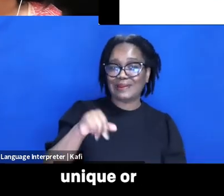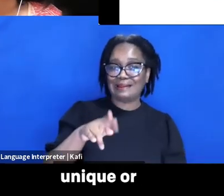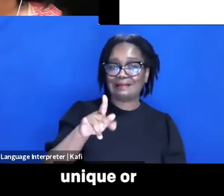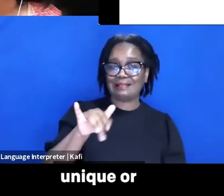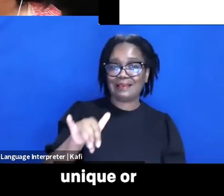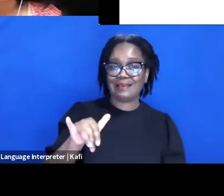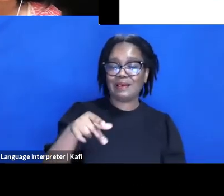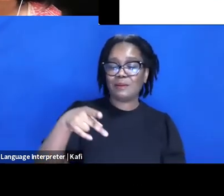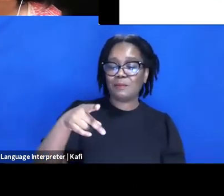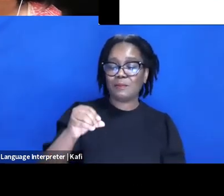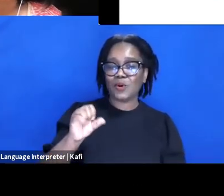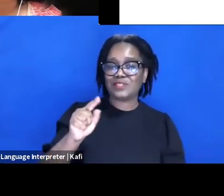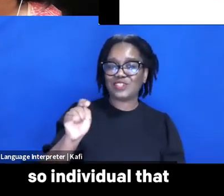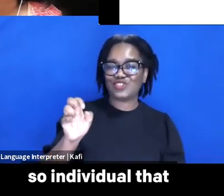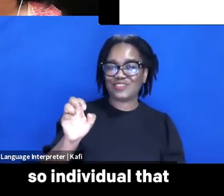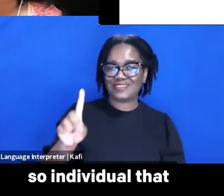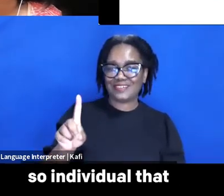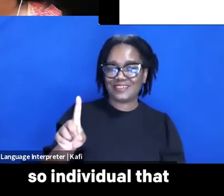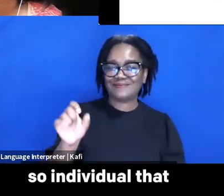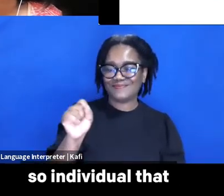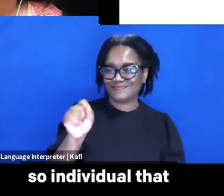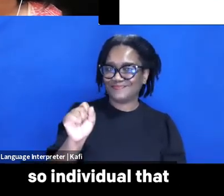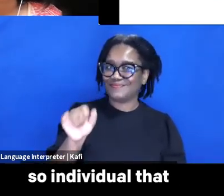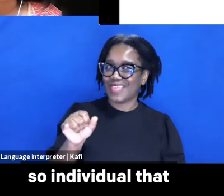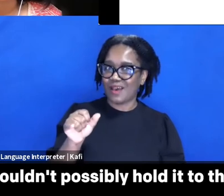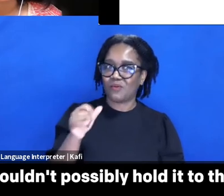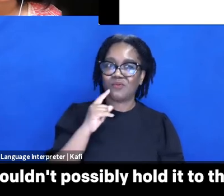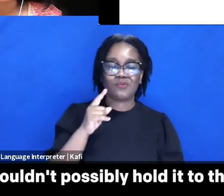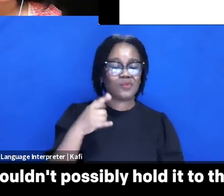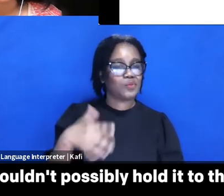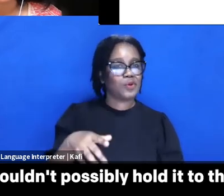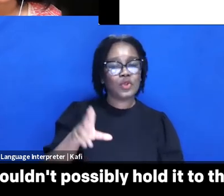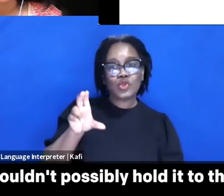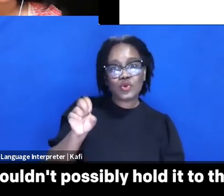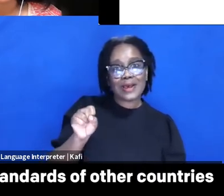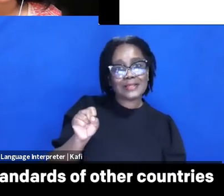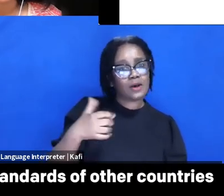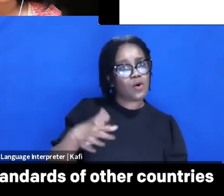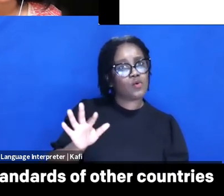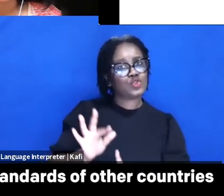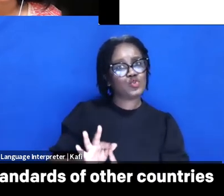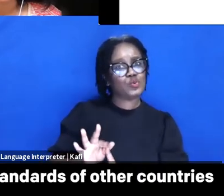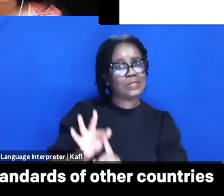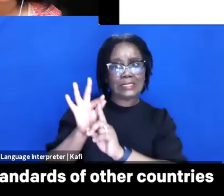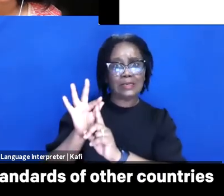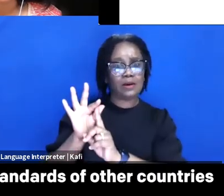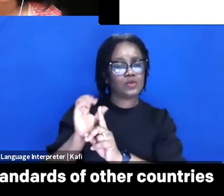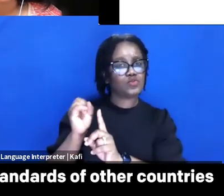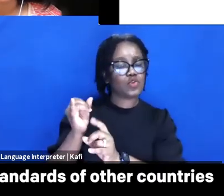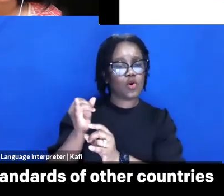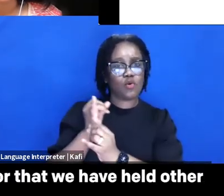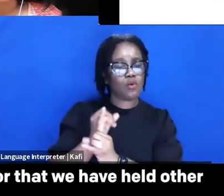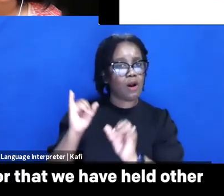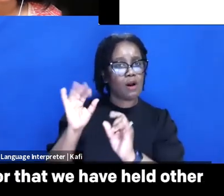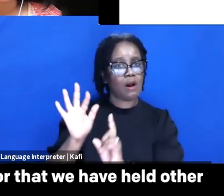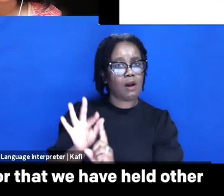unique or so individual that we couldn't possibly hold it to the standards of other